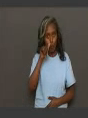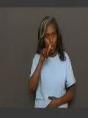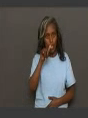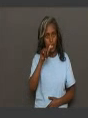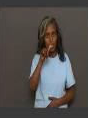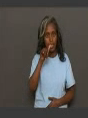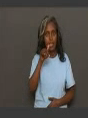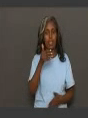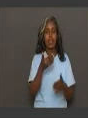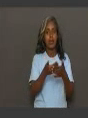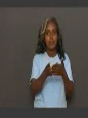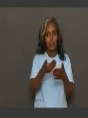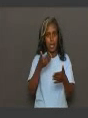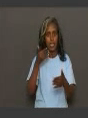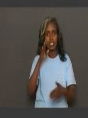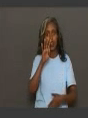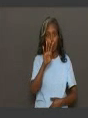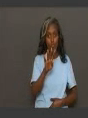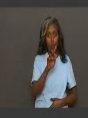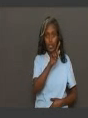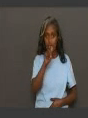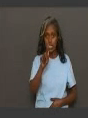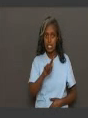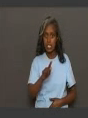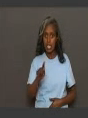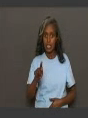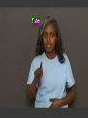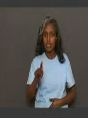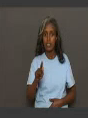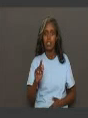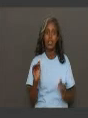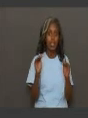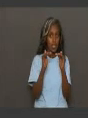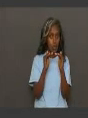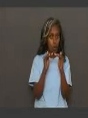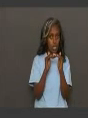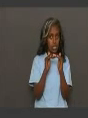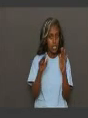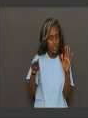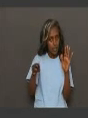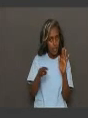7y minus 4z equals